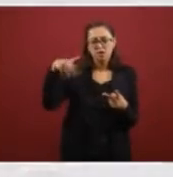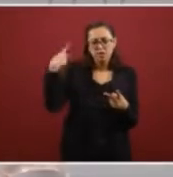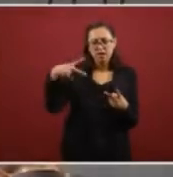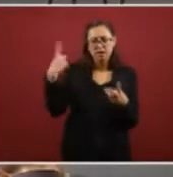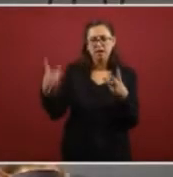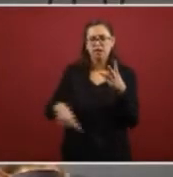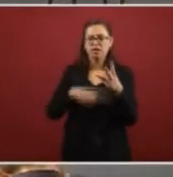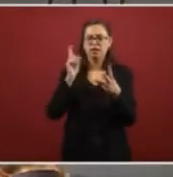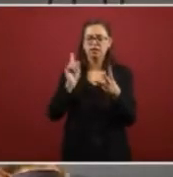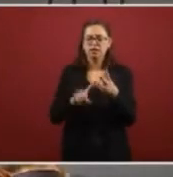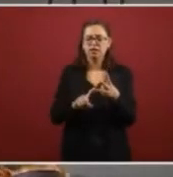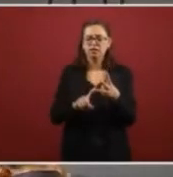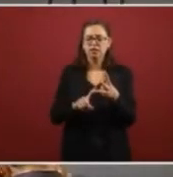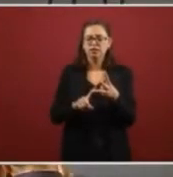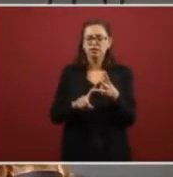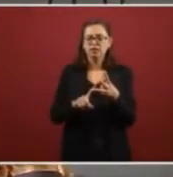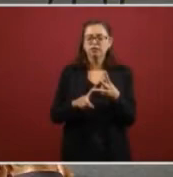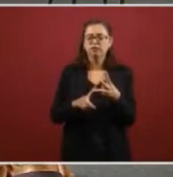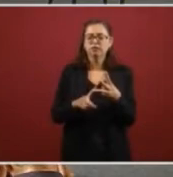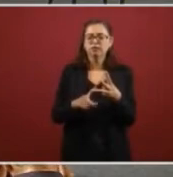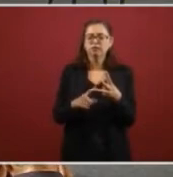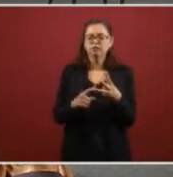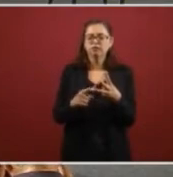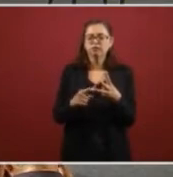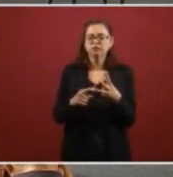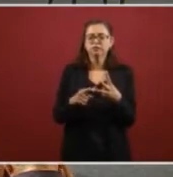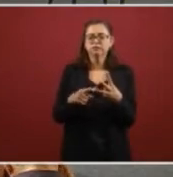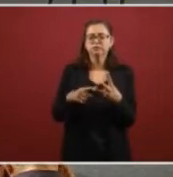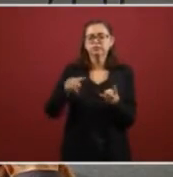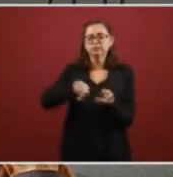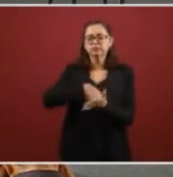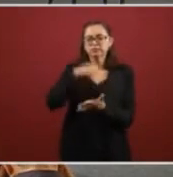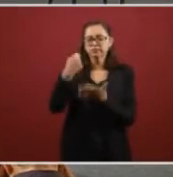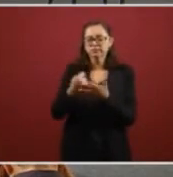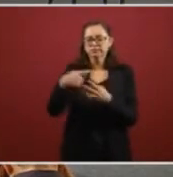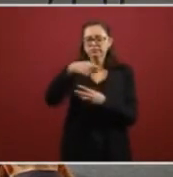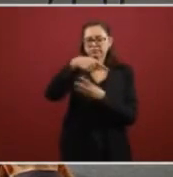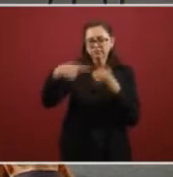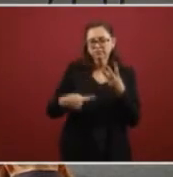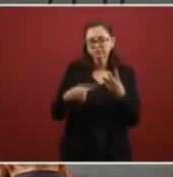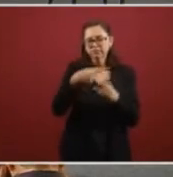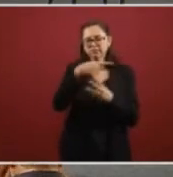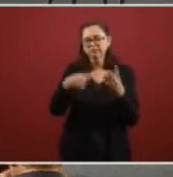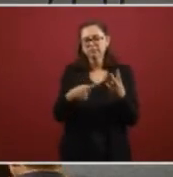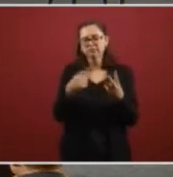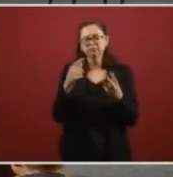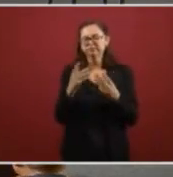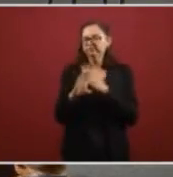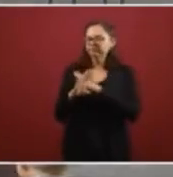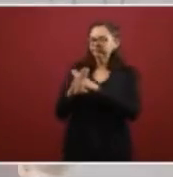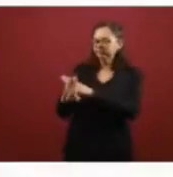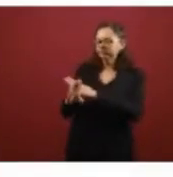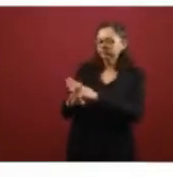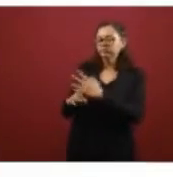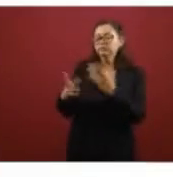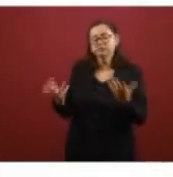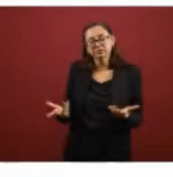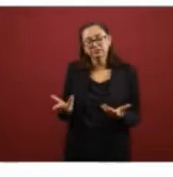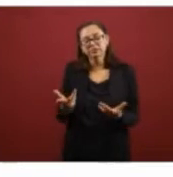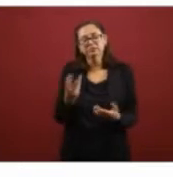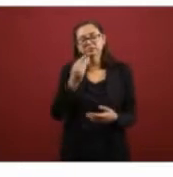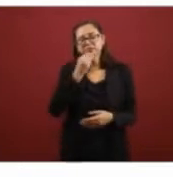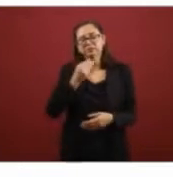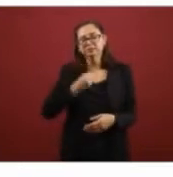So they're giving the names of the ones that did not allow themselves to be tested. So the consumers at the